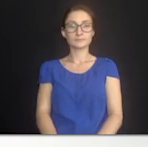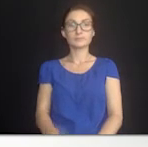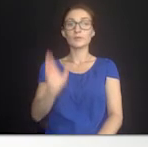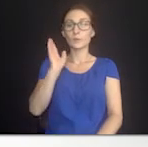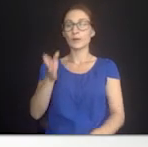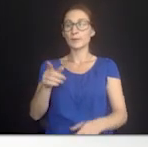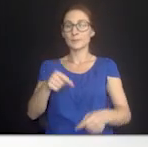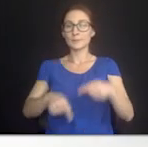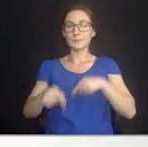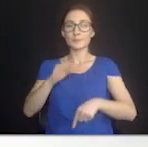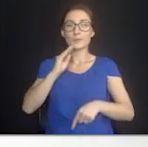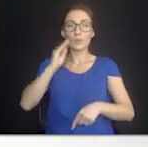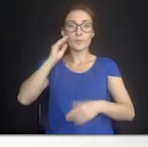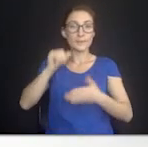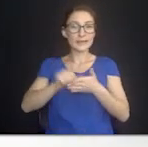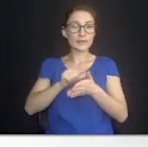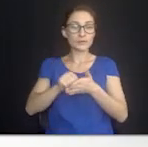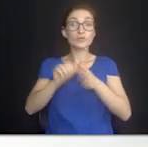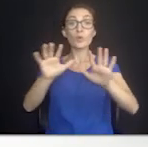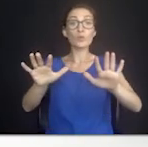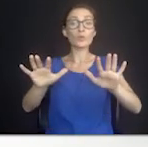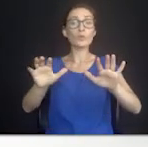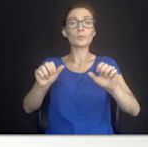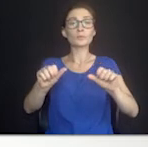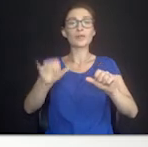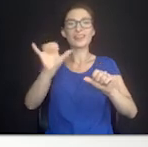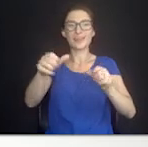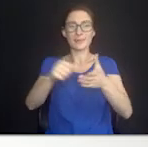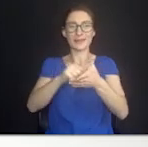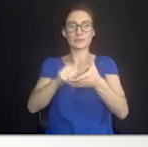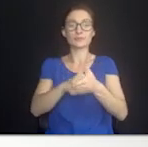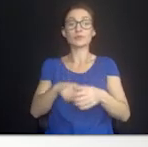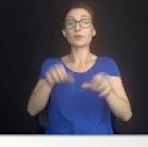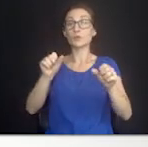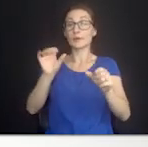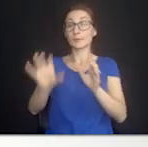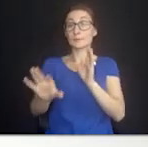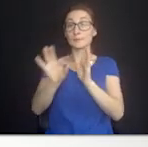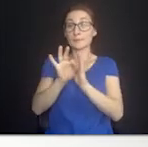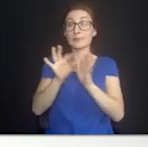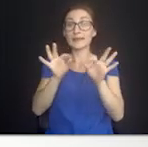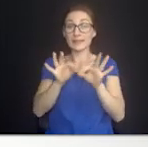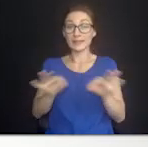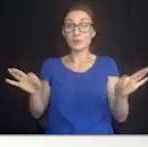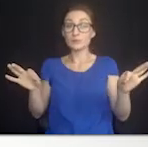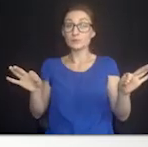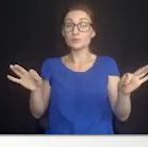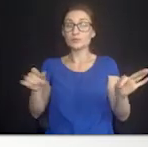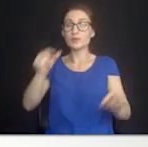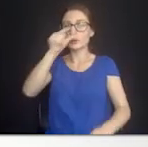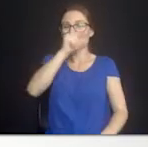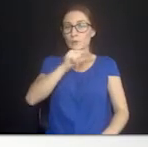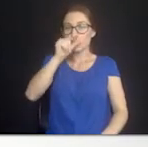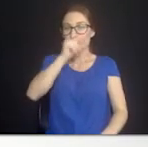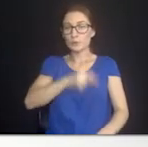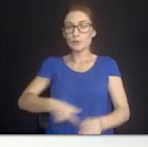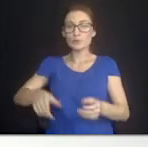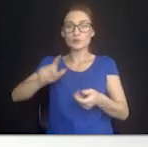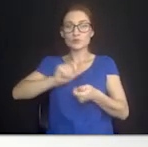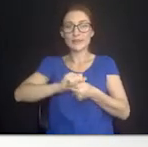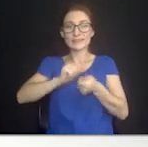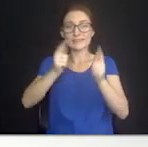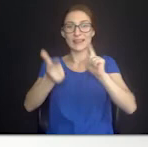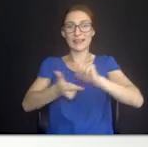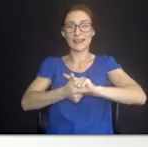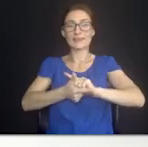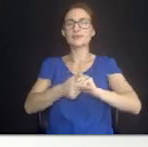We're going to go back to the home page to show, or actually on this page, at the very top it says you could select your language for the Google Translate,